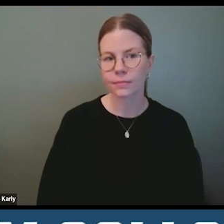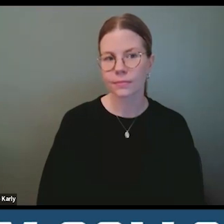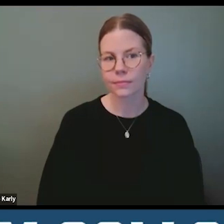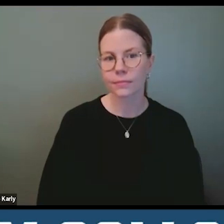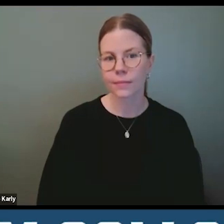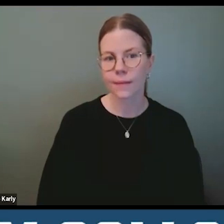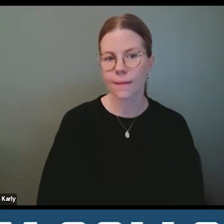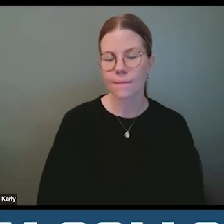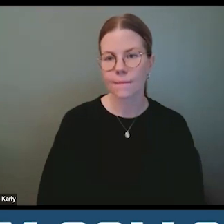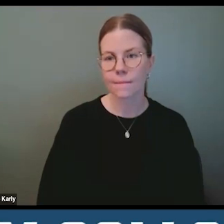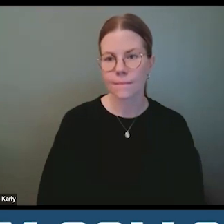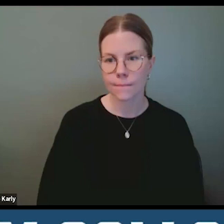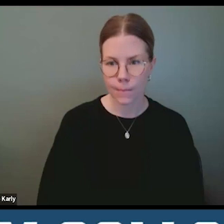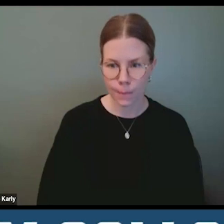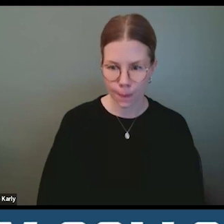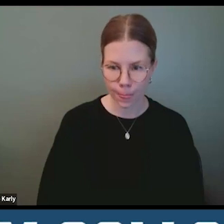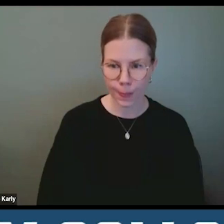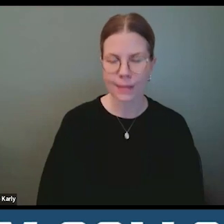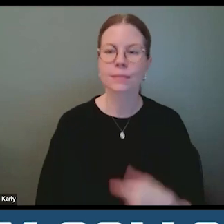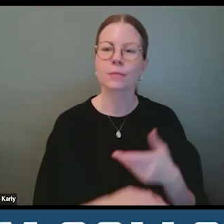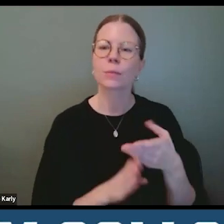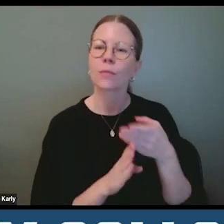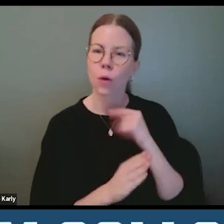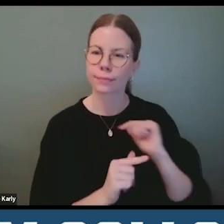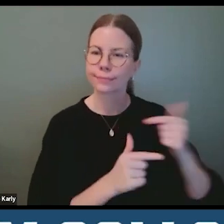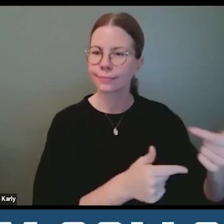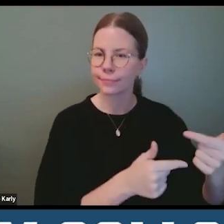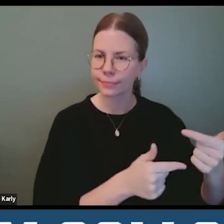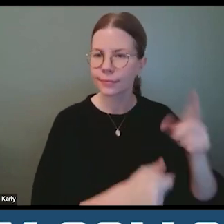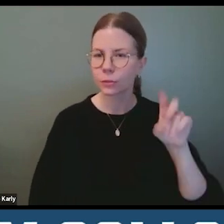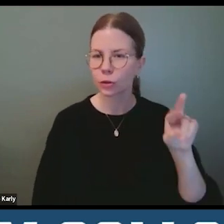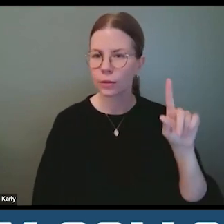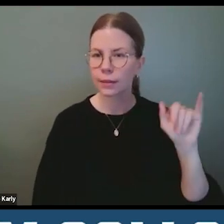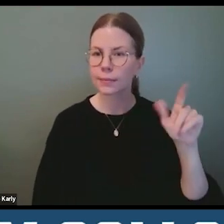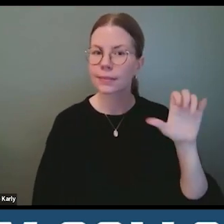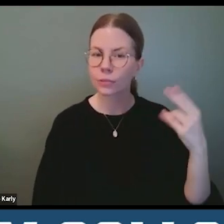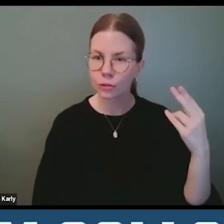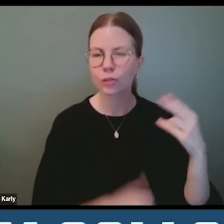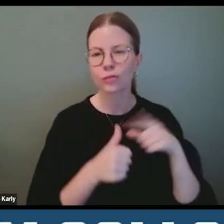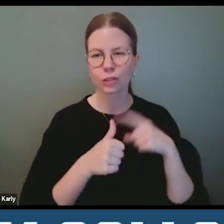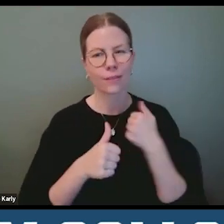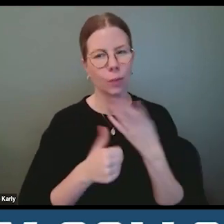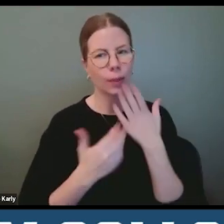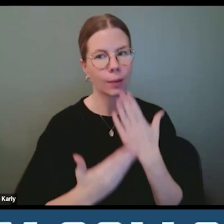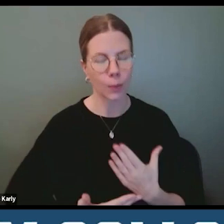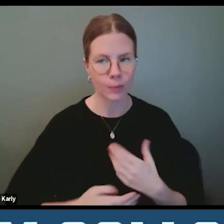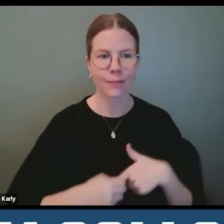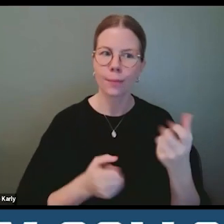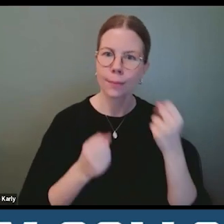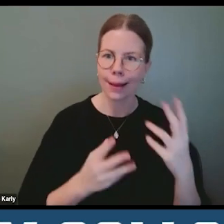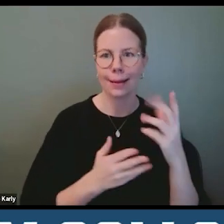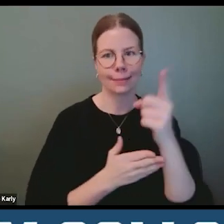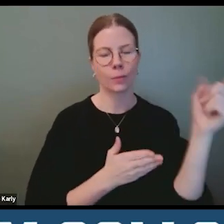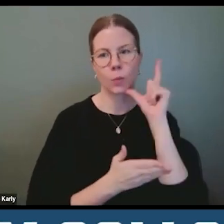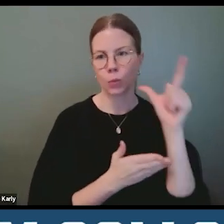So before I introduce Dr. Marc Lipsitch, I do want to thank everyone who supports this series. We have lots of sponsors, the Pacific Institute on